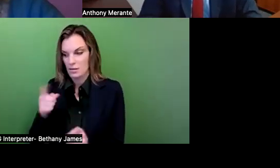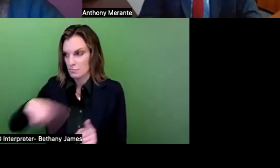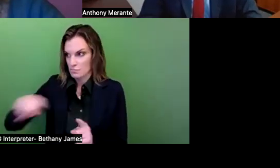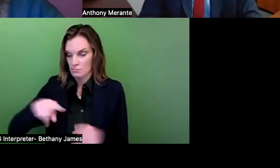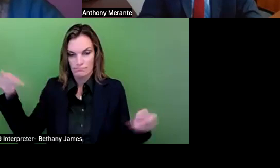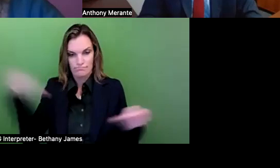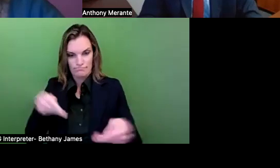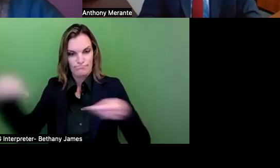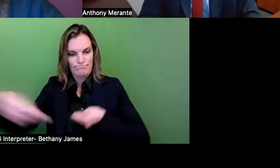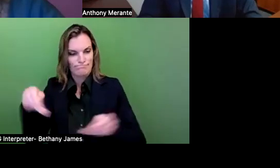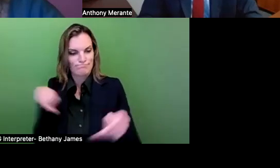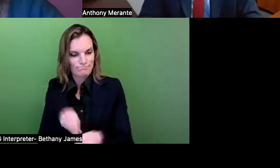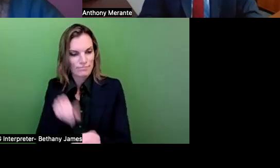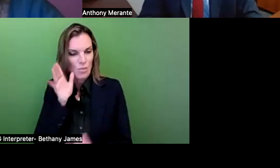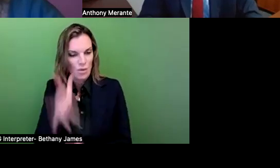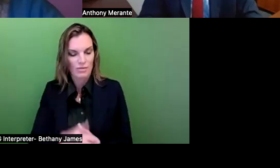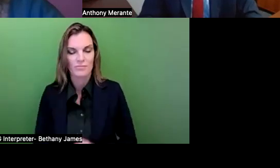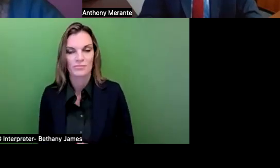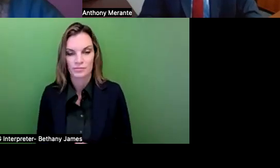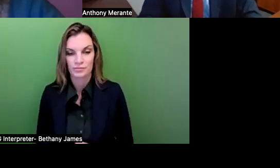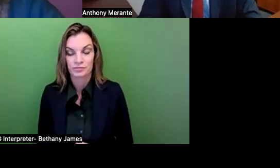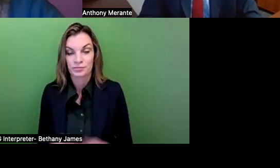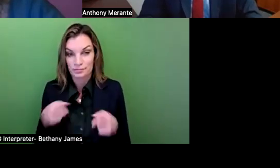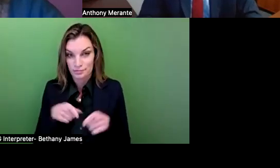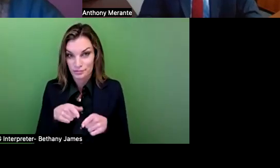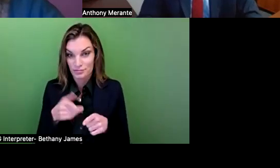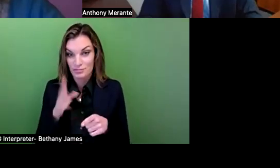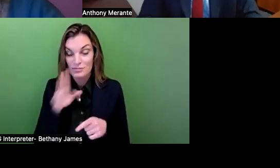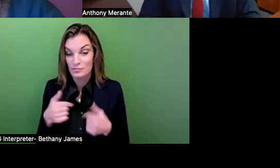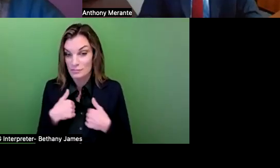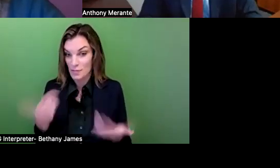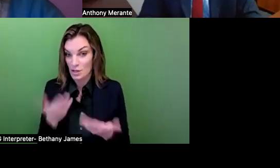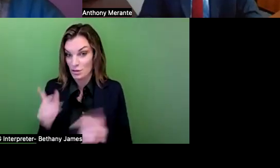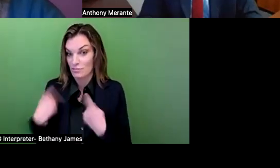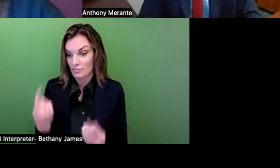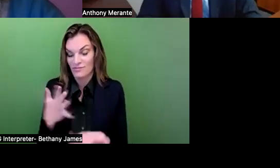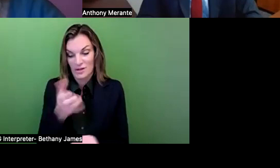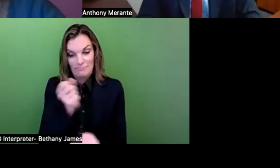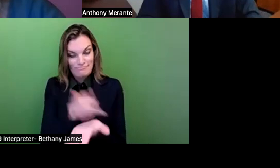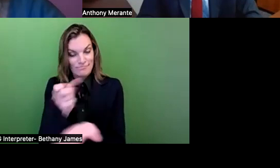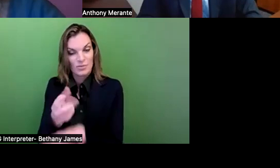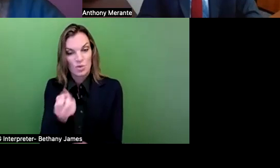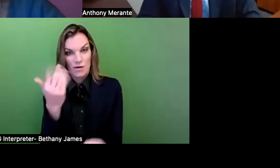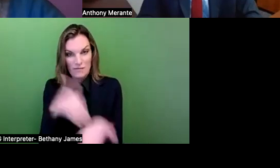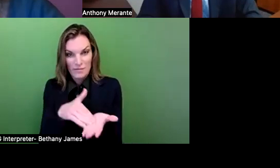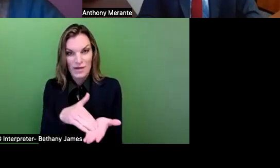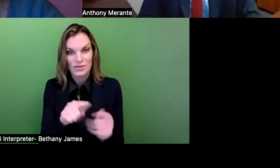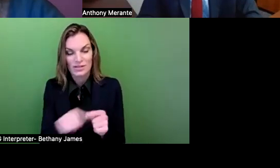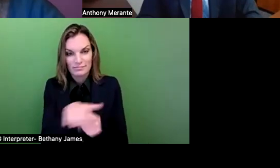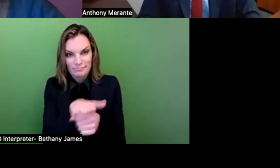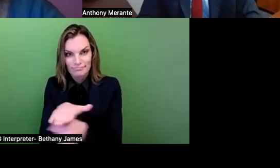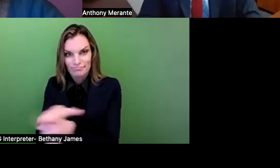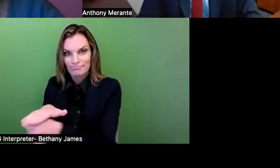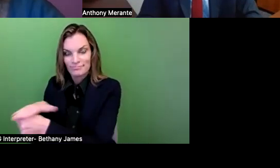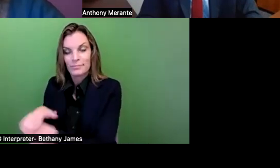that number up. So during my time here, even though we've authorized over 12,000 units of housing,